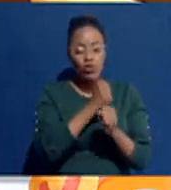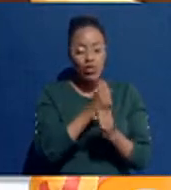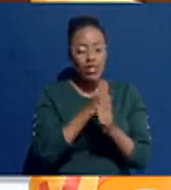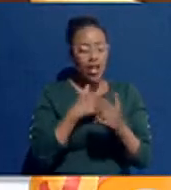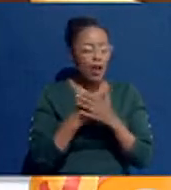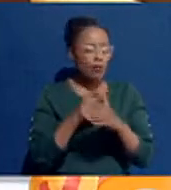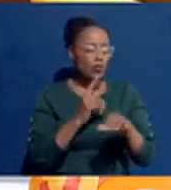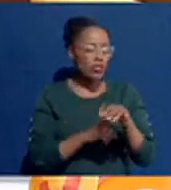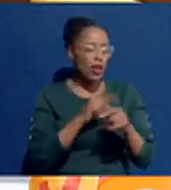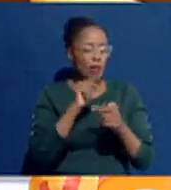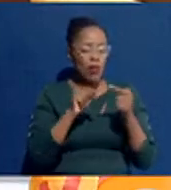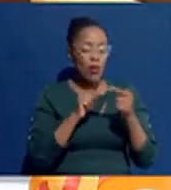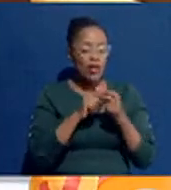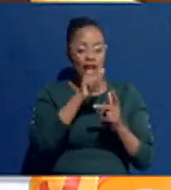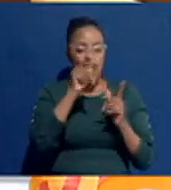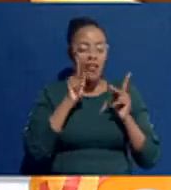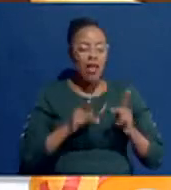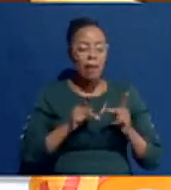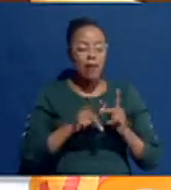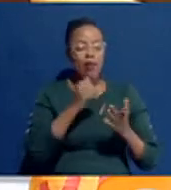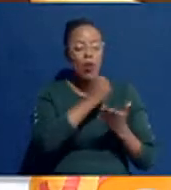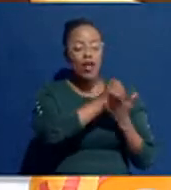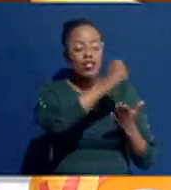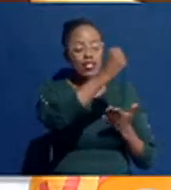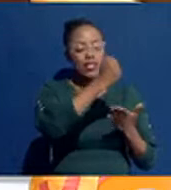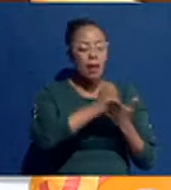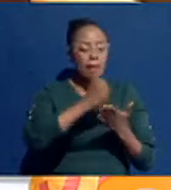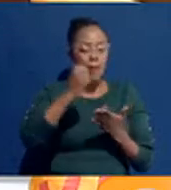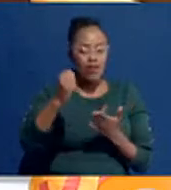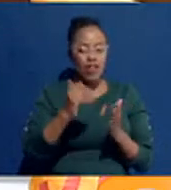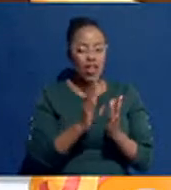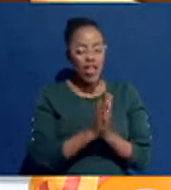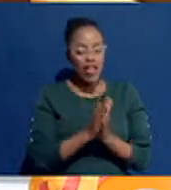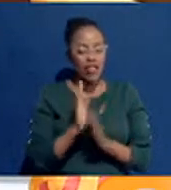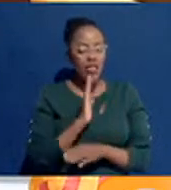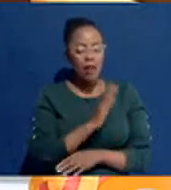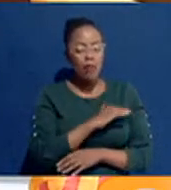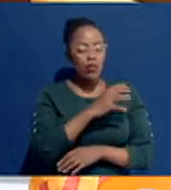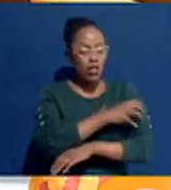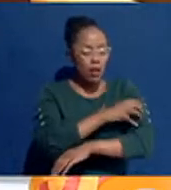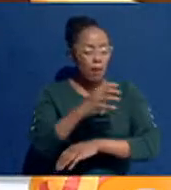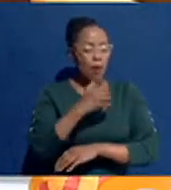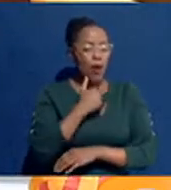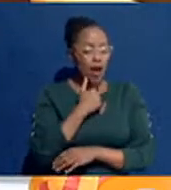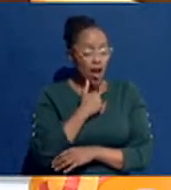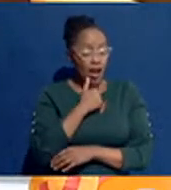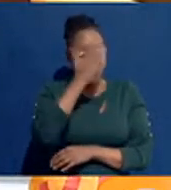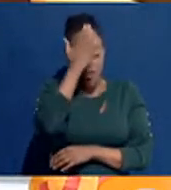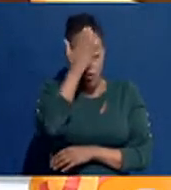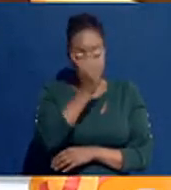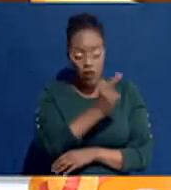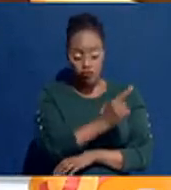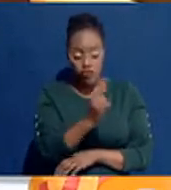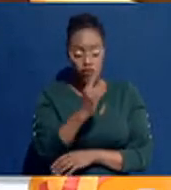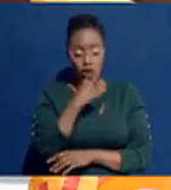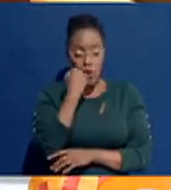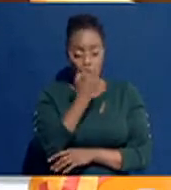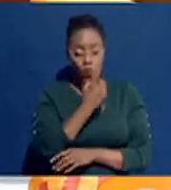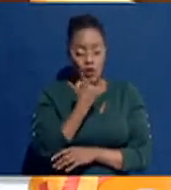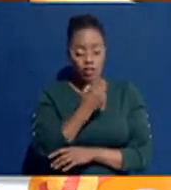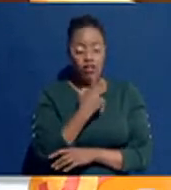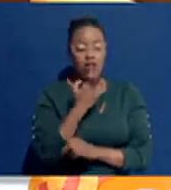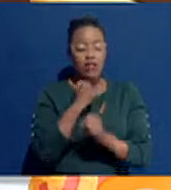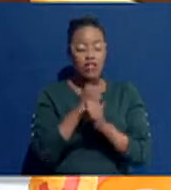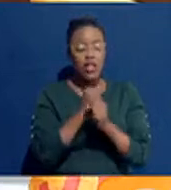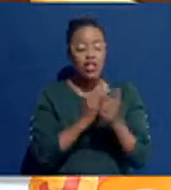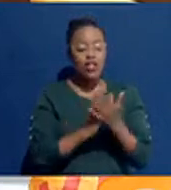course, some people were suspended. Yeah. And the board has got the powers not to reinstate them because of those recommendations done by